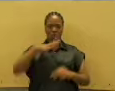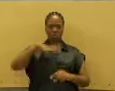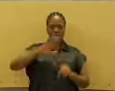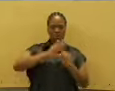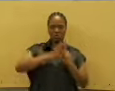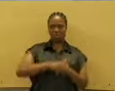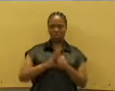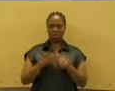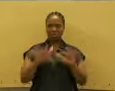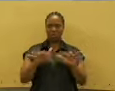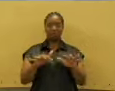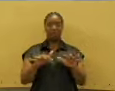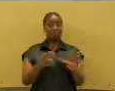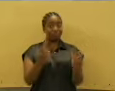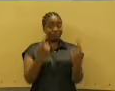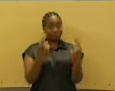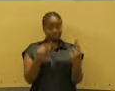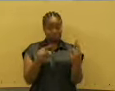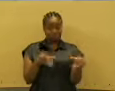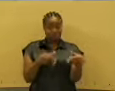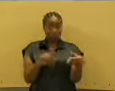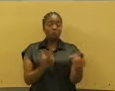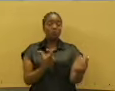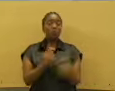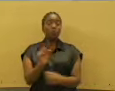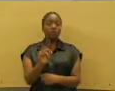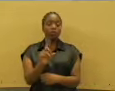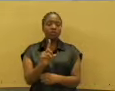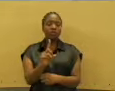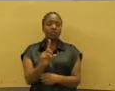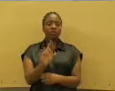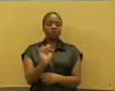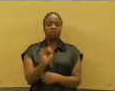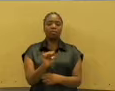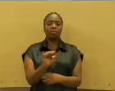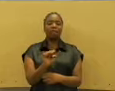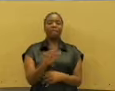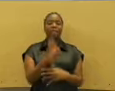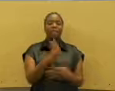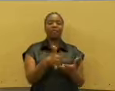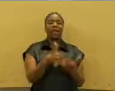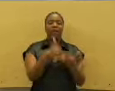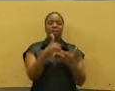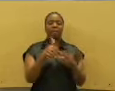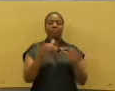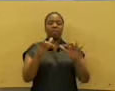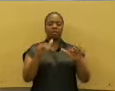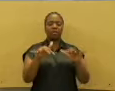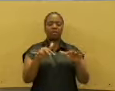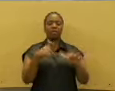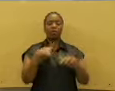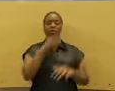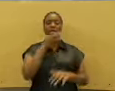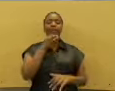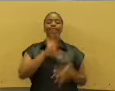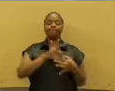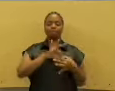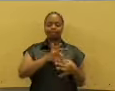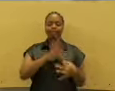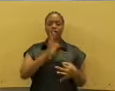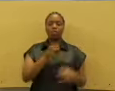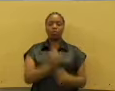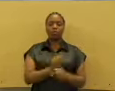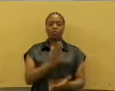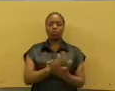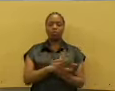against people. What we hope the document would do, or the instrument rather, is to help people commit towards trying to make their spaces